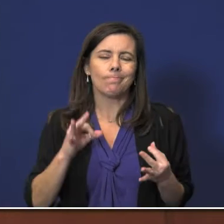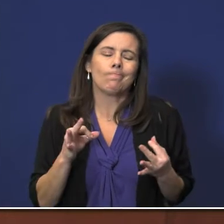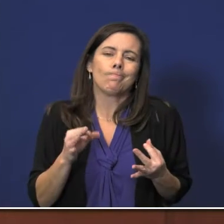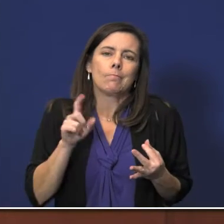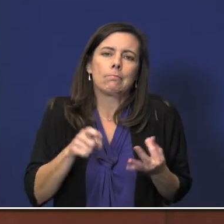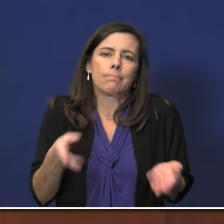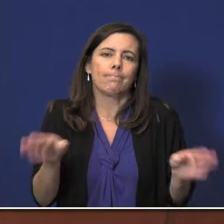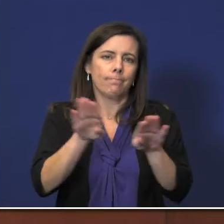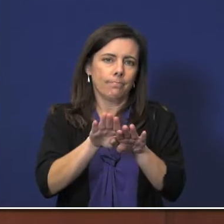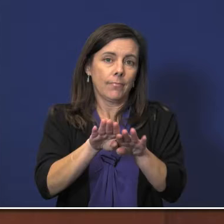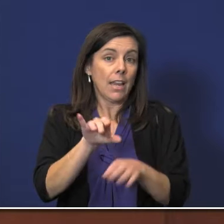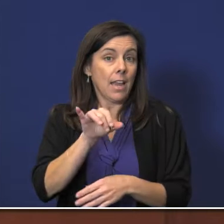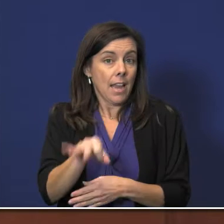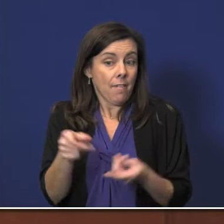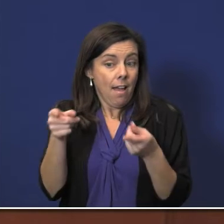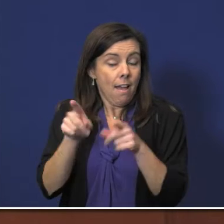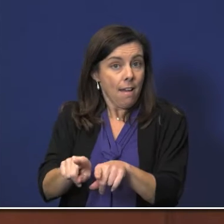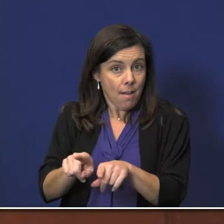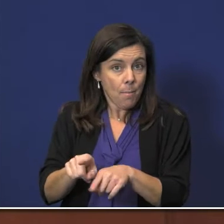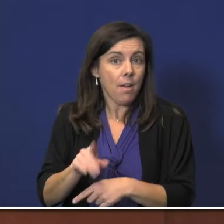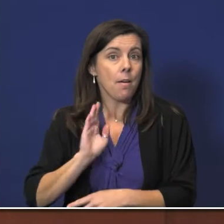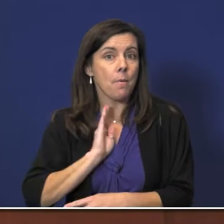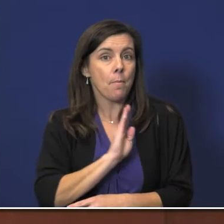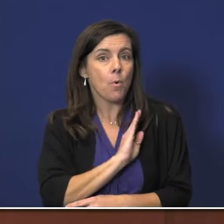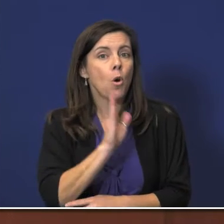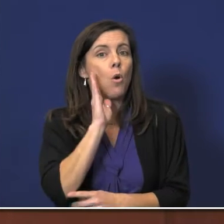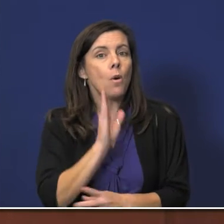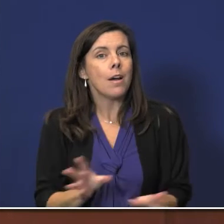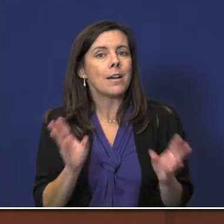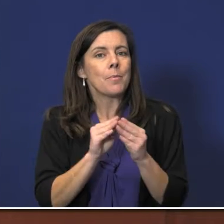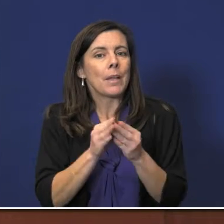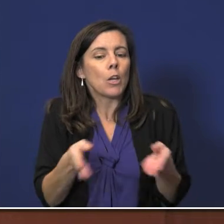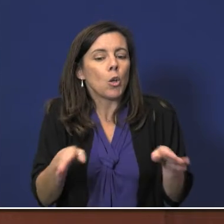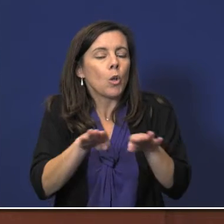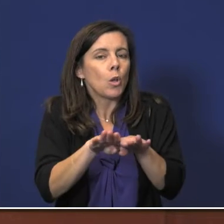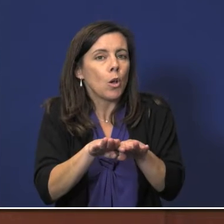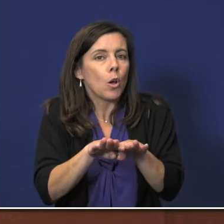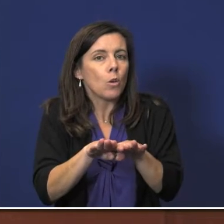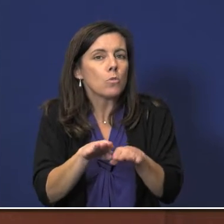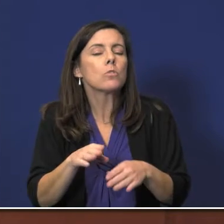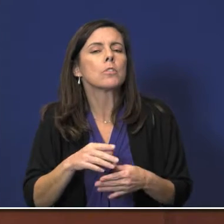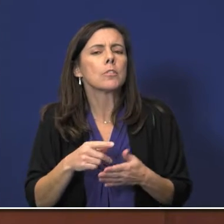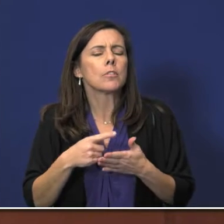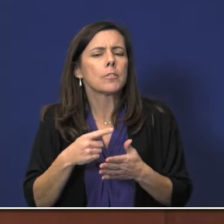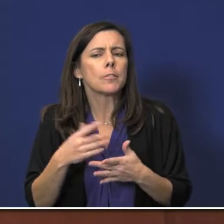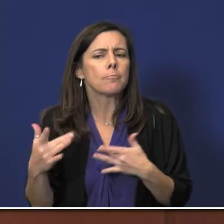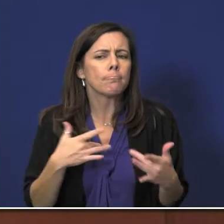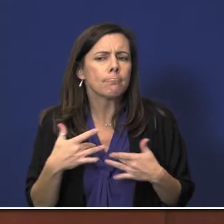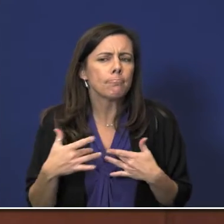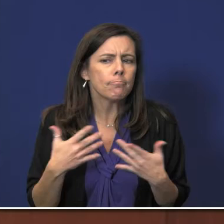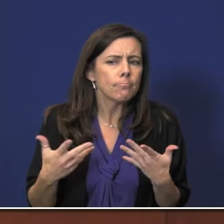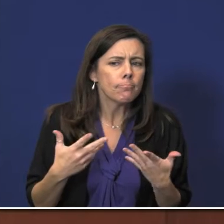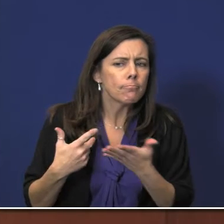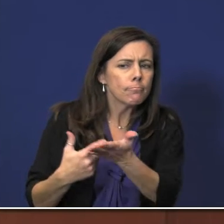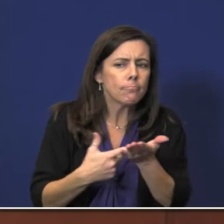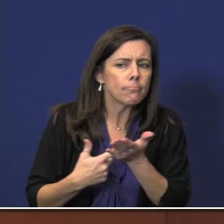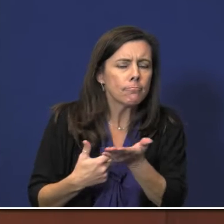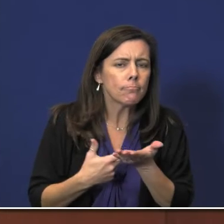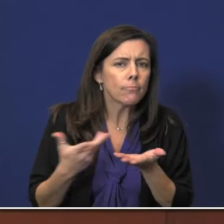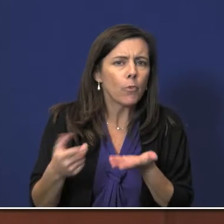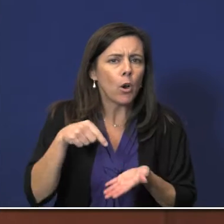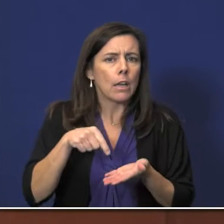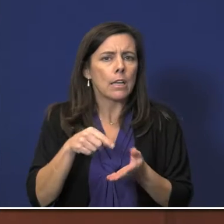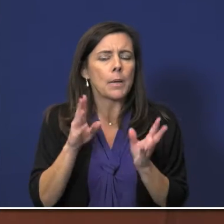necessary. In that event, the board will meet in closed session to consider matters duly posted for this meeting as permitted